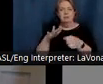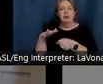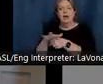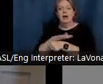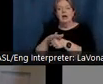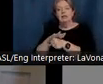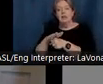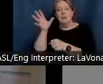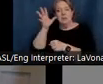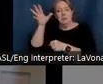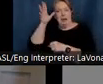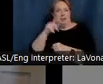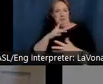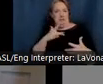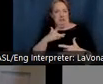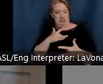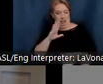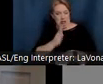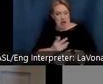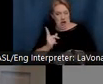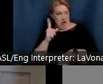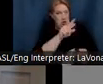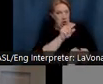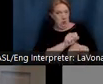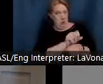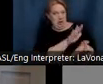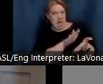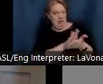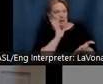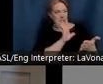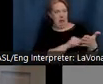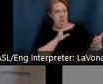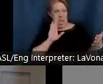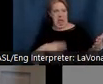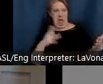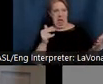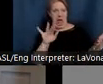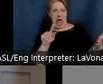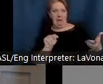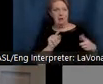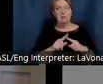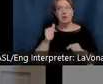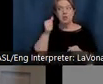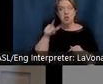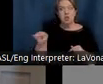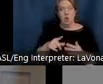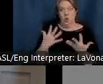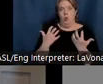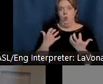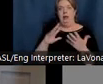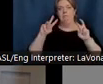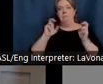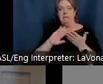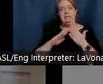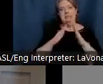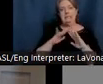picking up what they considered to be bad habits from Selma, girls felt ready for a city job just with a few